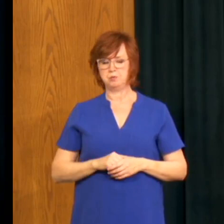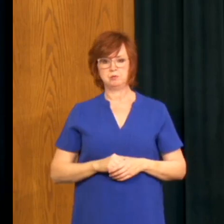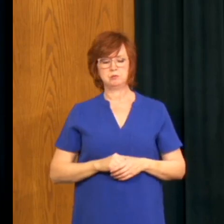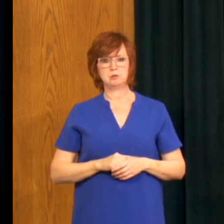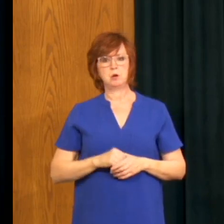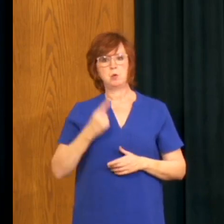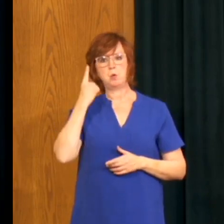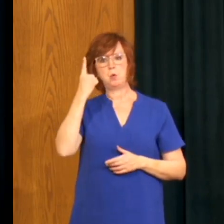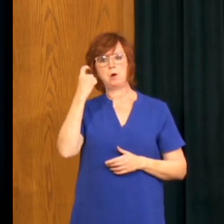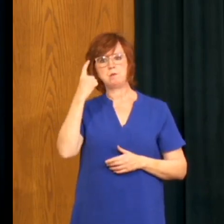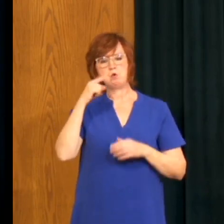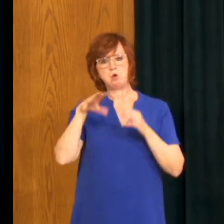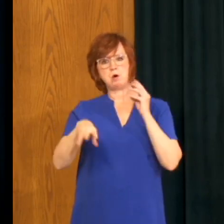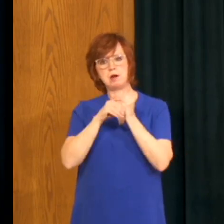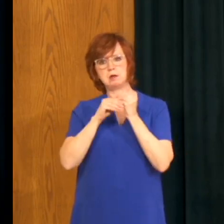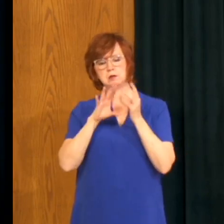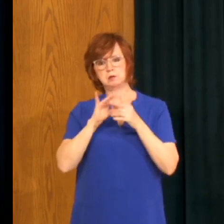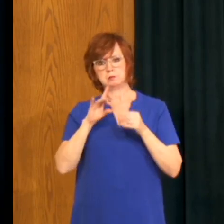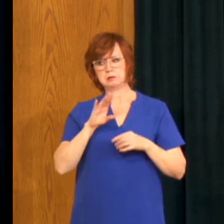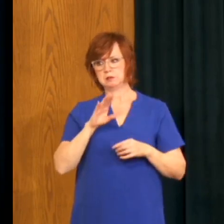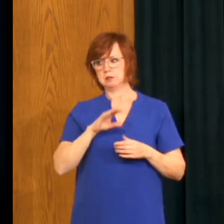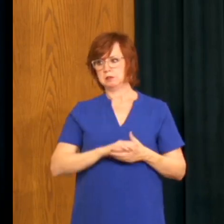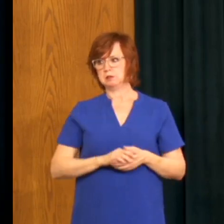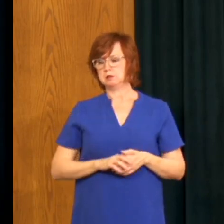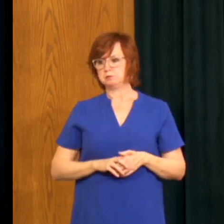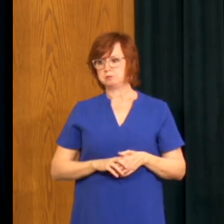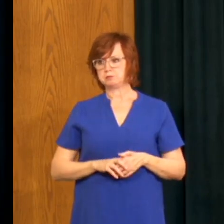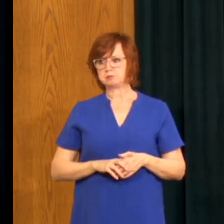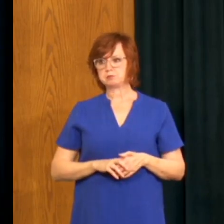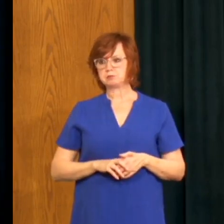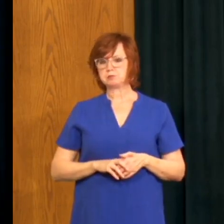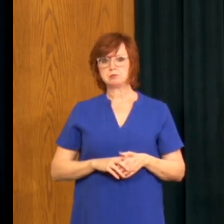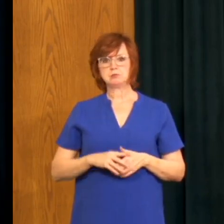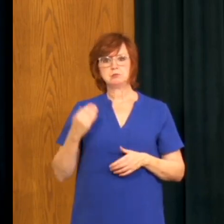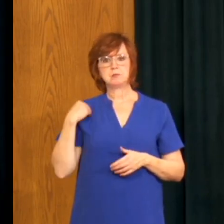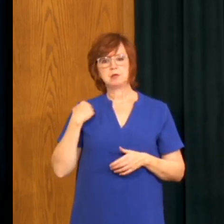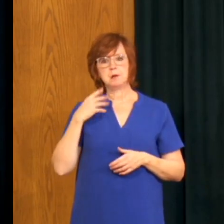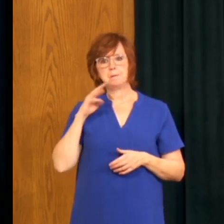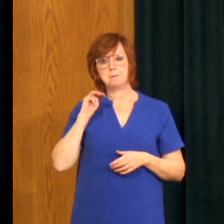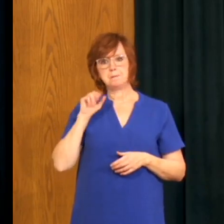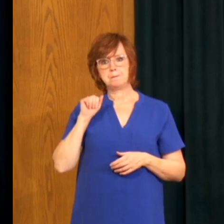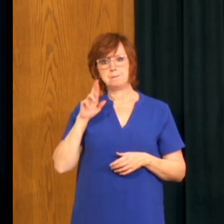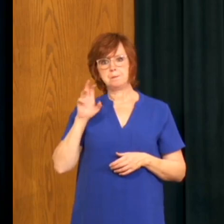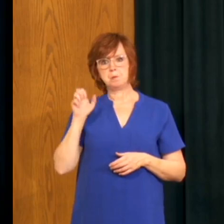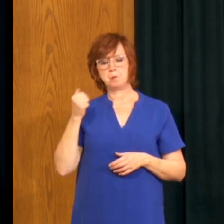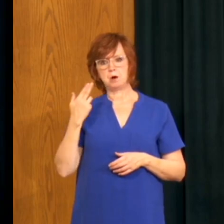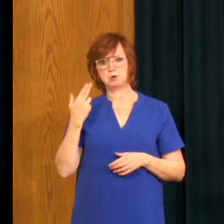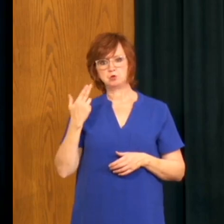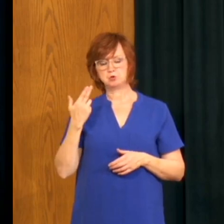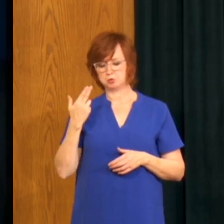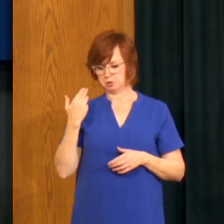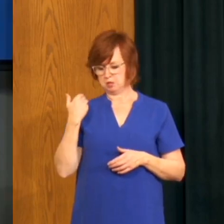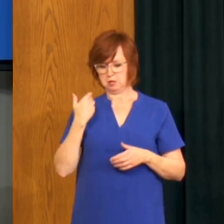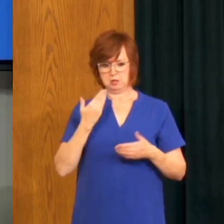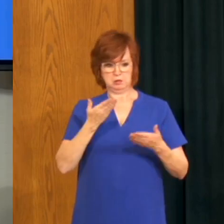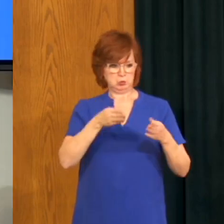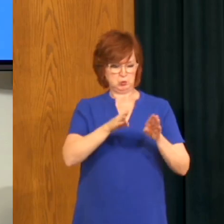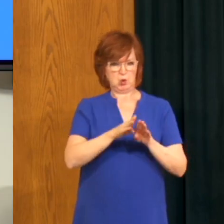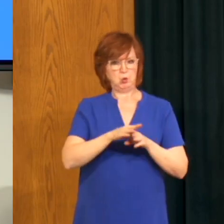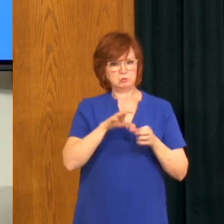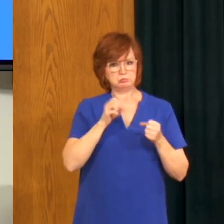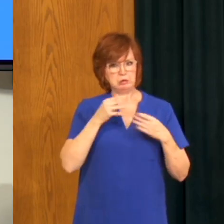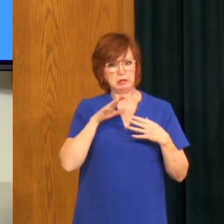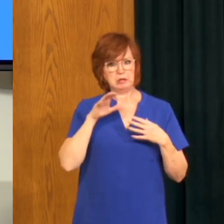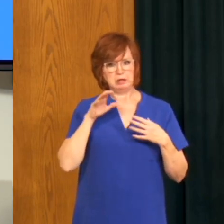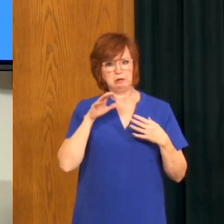So the only thing I would add, Zach, is when we did make the move in March to closed down healthcare services in many ways from an